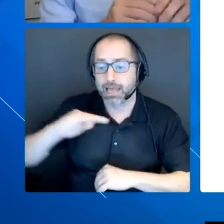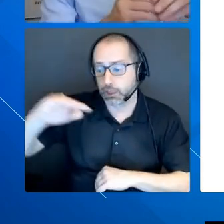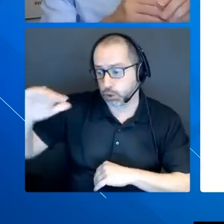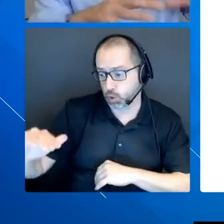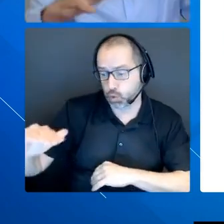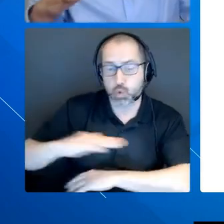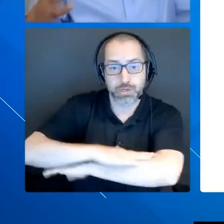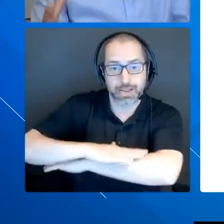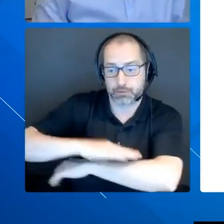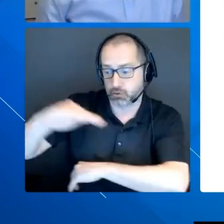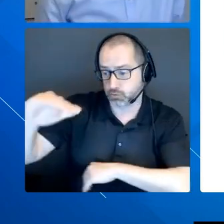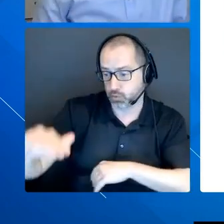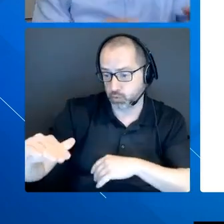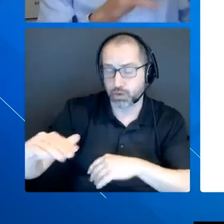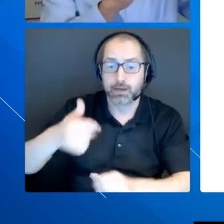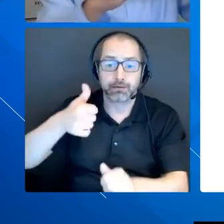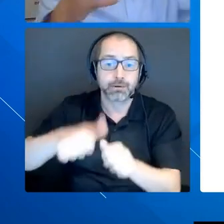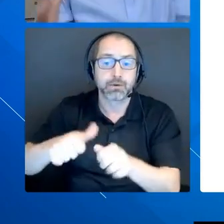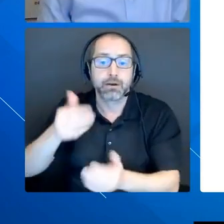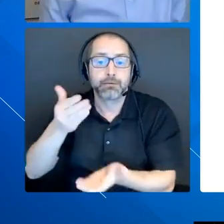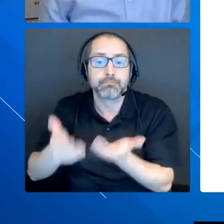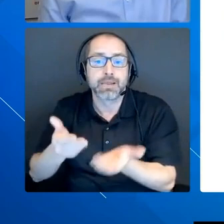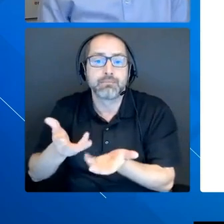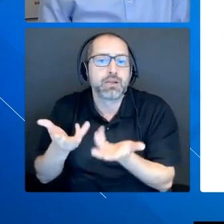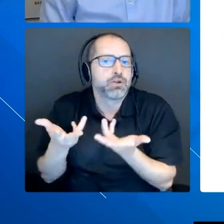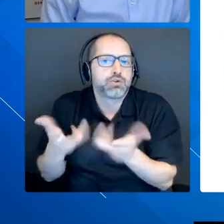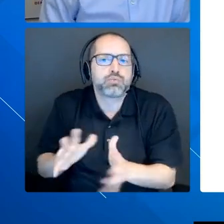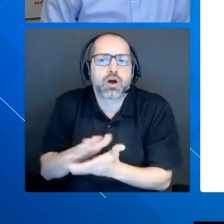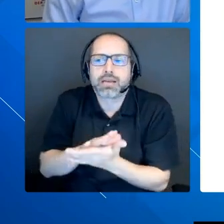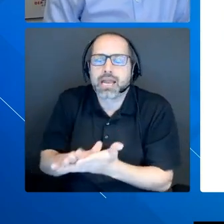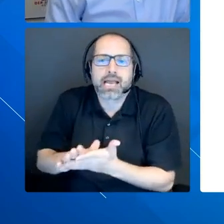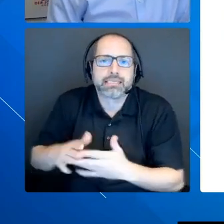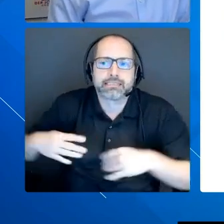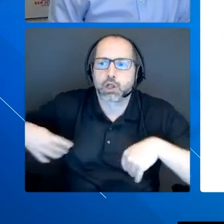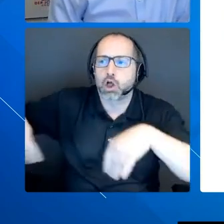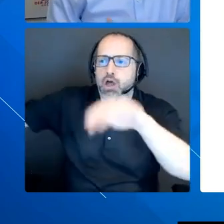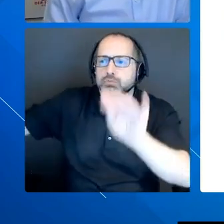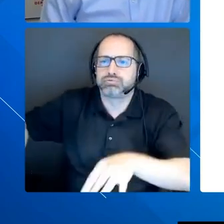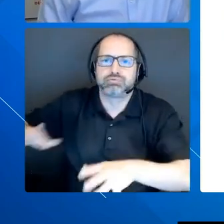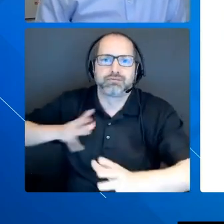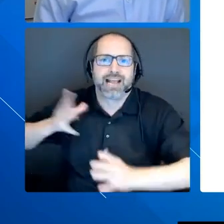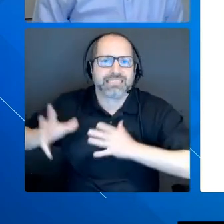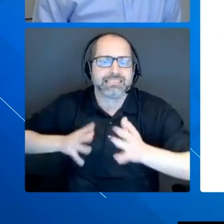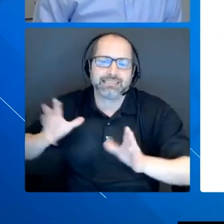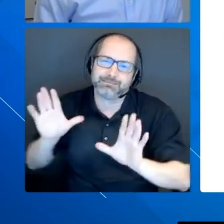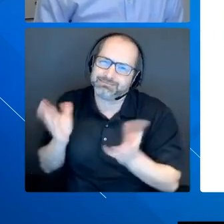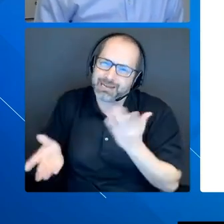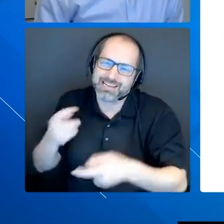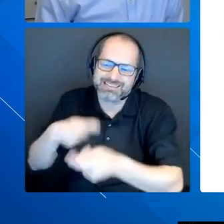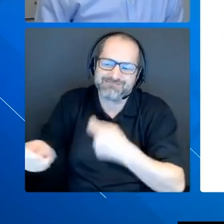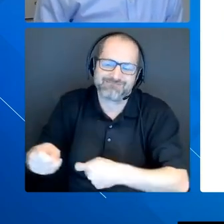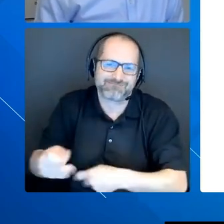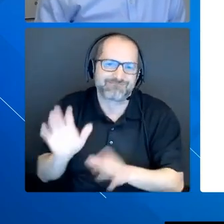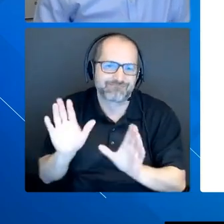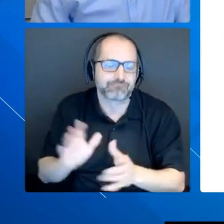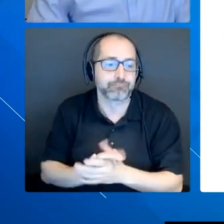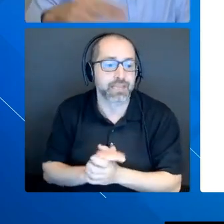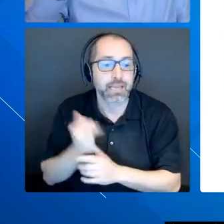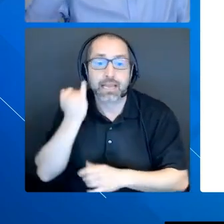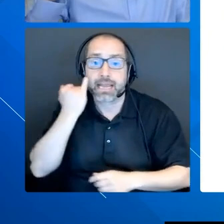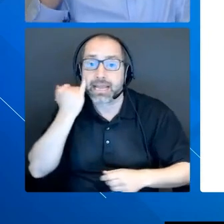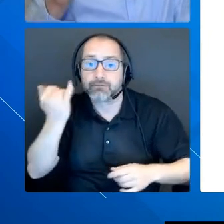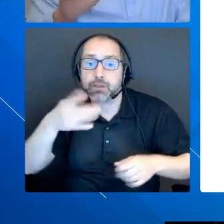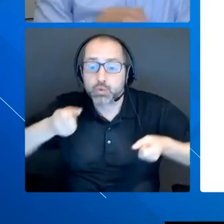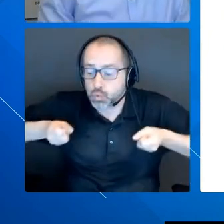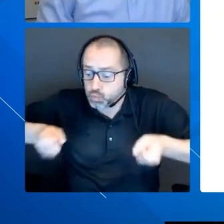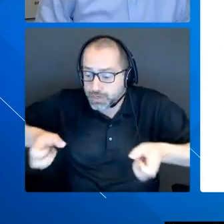that you might not want those nice, flowy, pretty tablecloths. I will also mention that people in wheelchairs, if you have to think about it, if